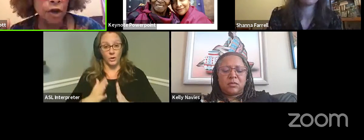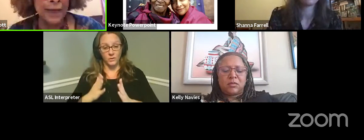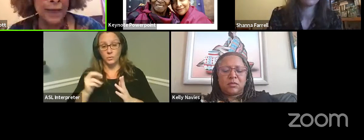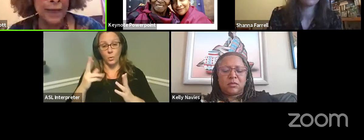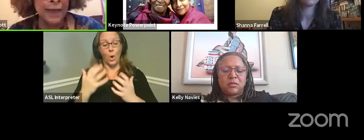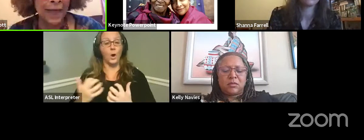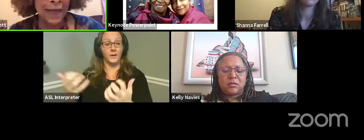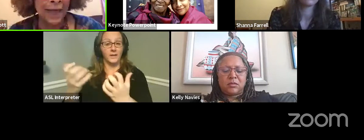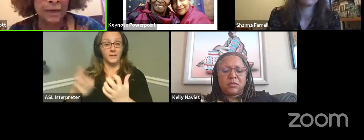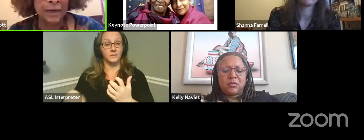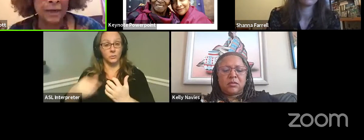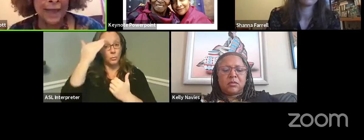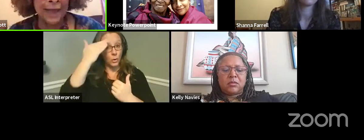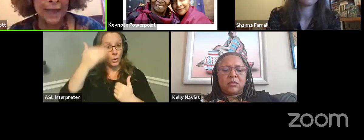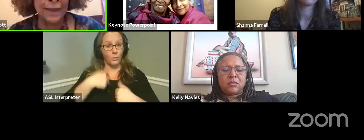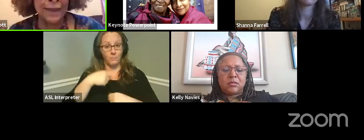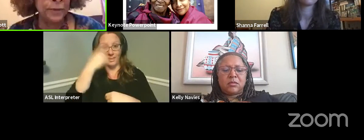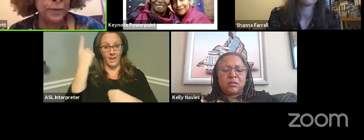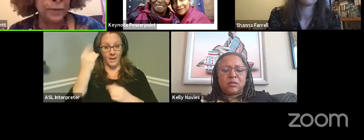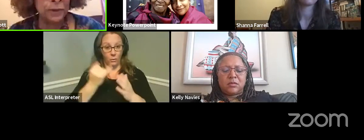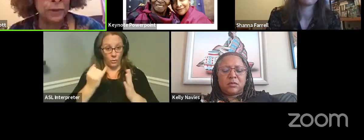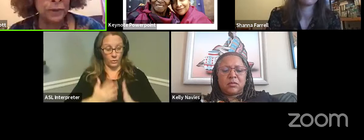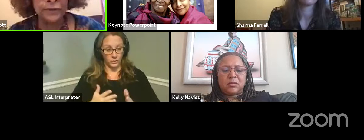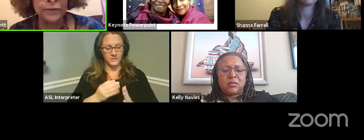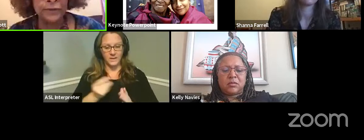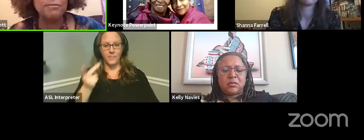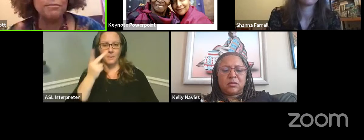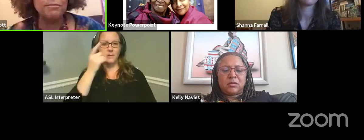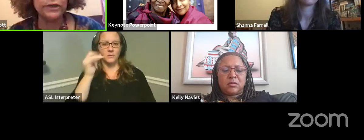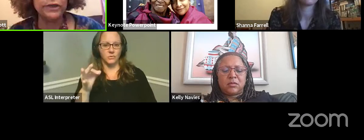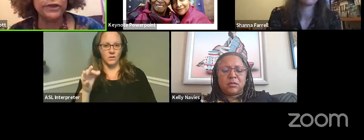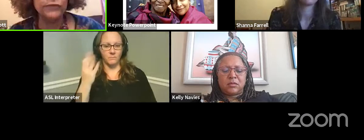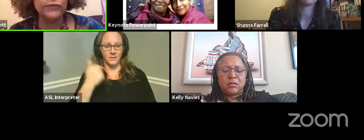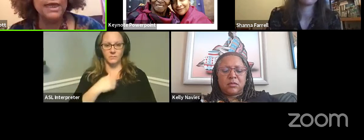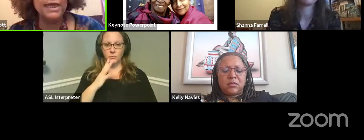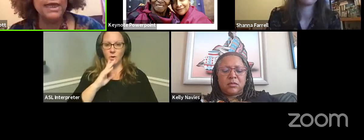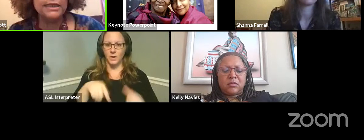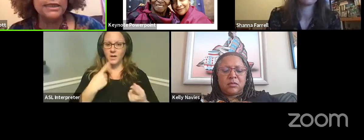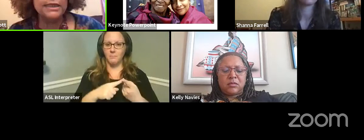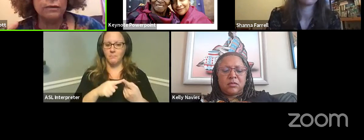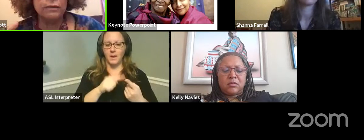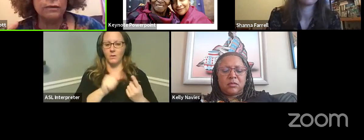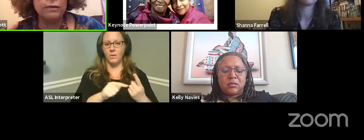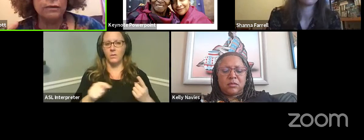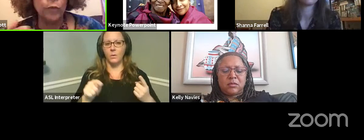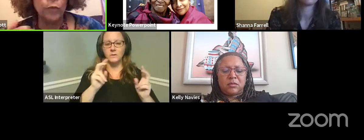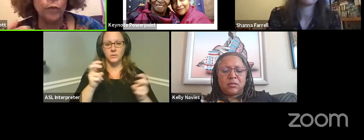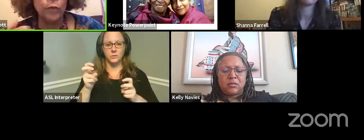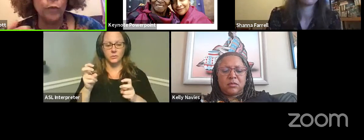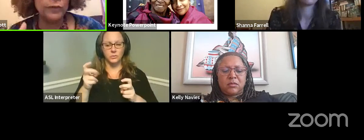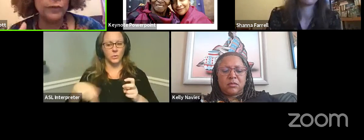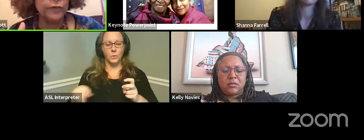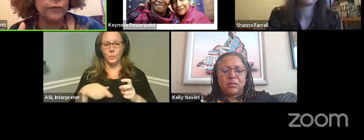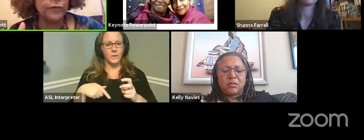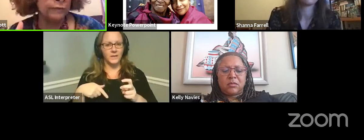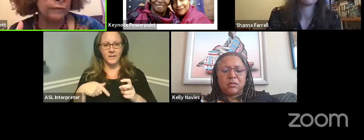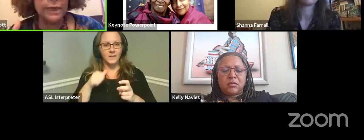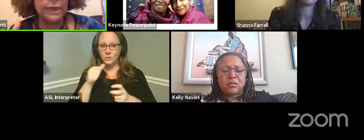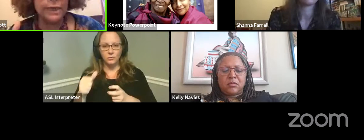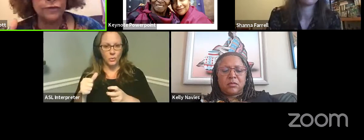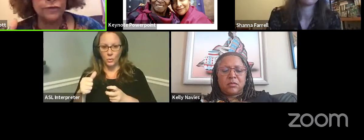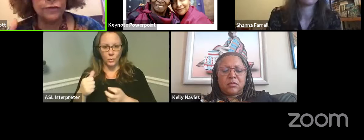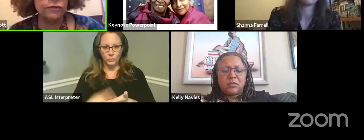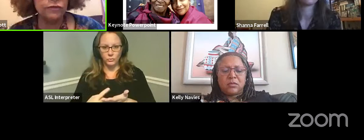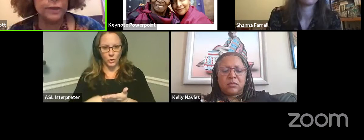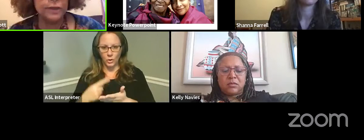who know that I'm a Black artist and they're pissed because I'm talking about issues that we still many